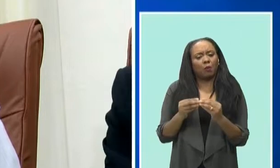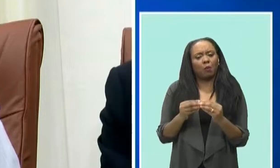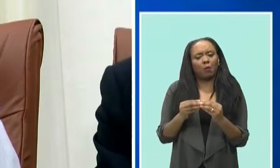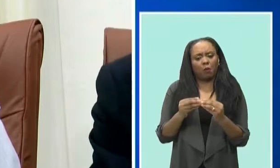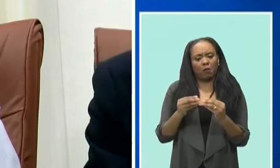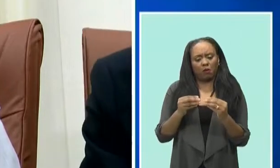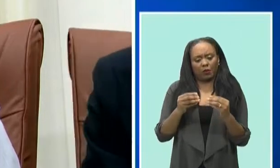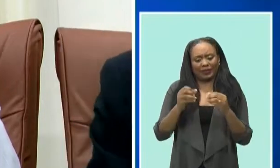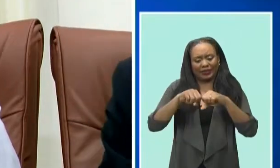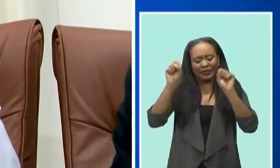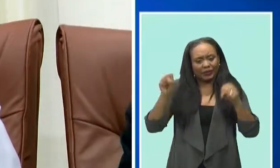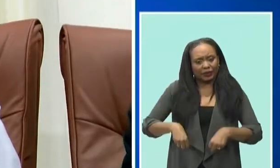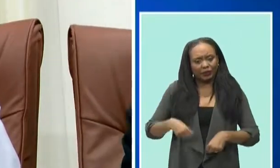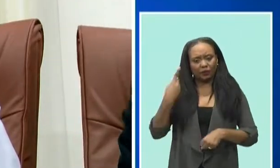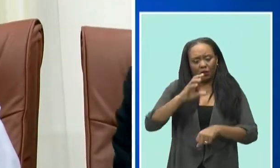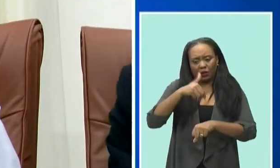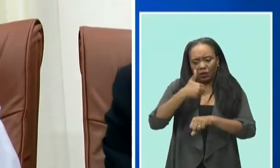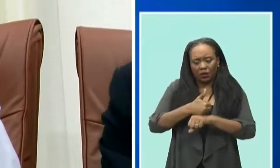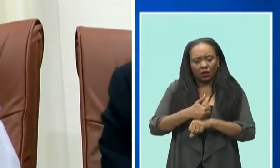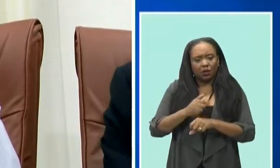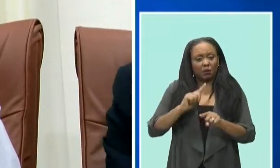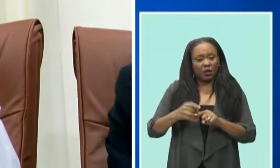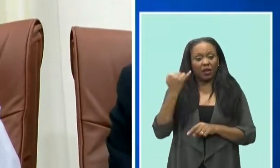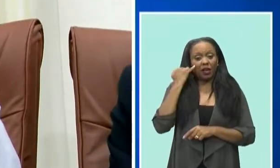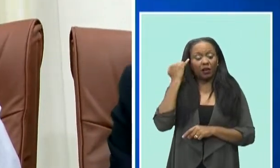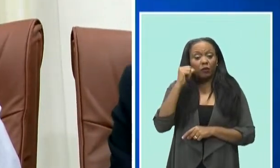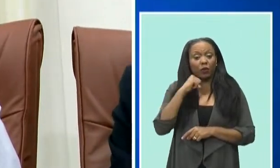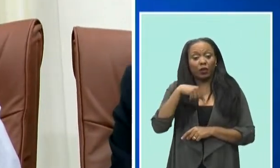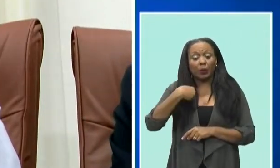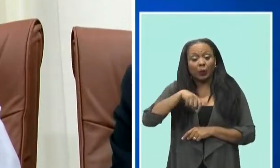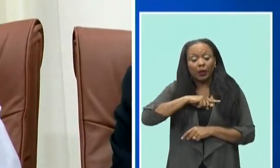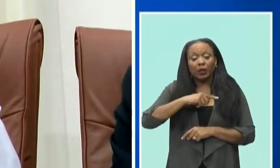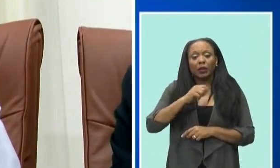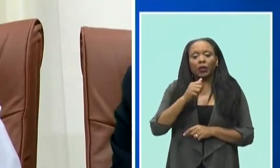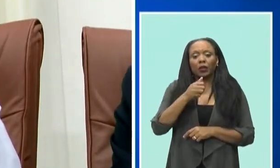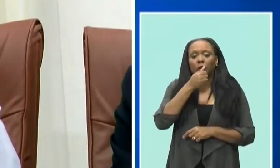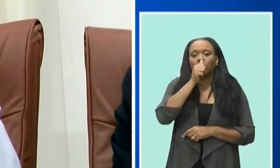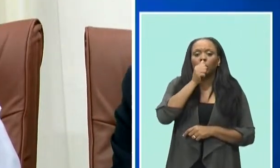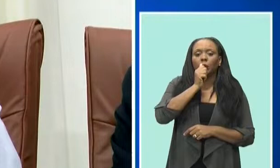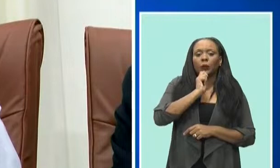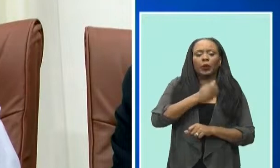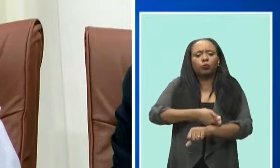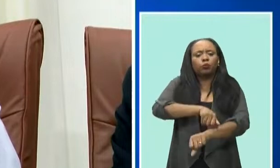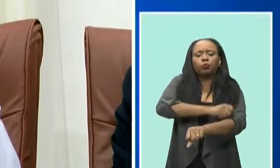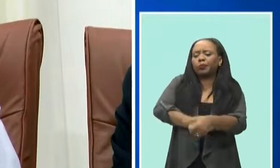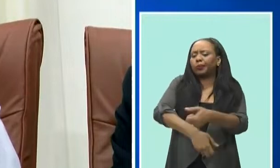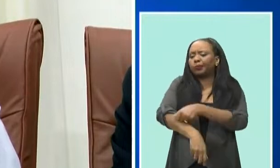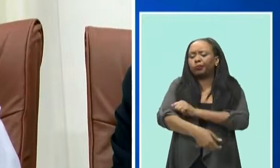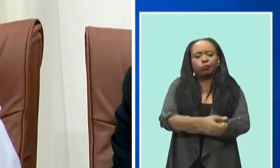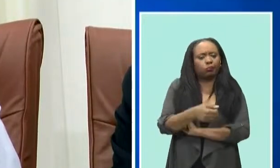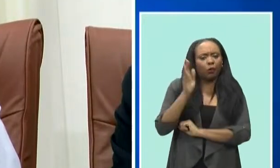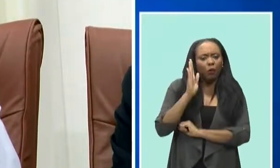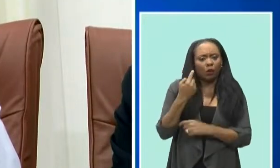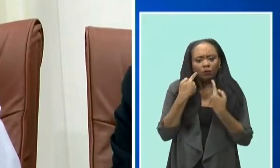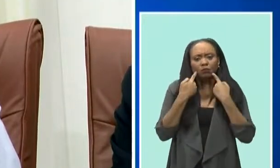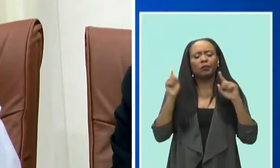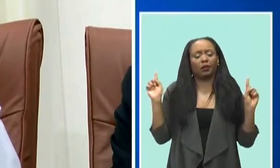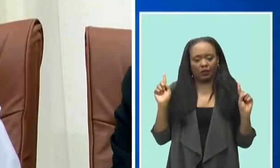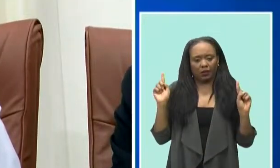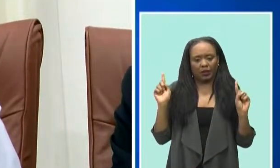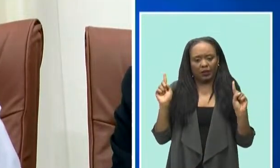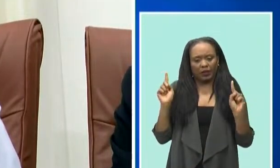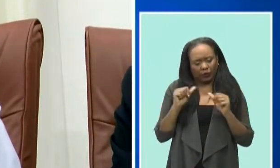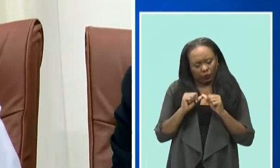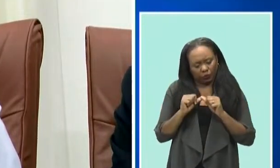of Barbados stay the course, I assure you that we shall be successful in being able to